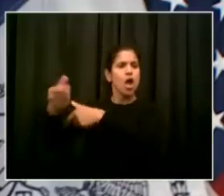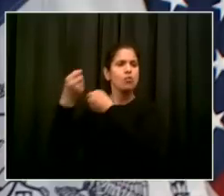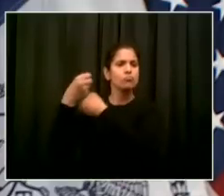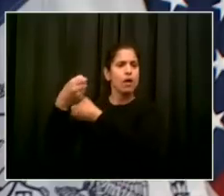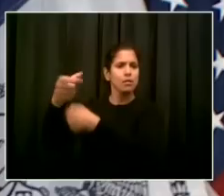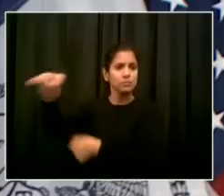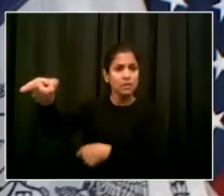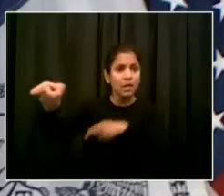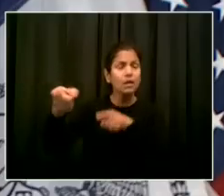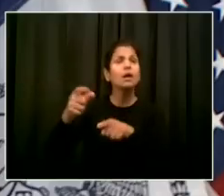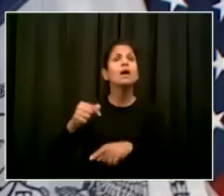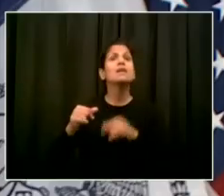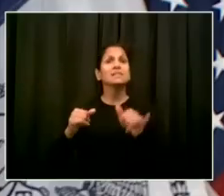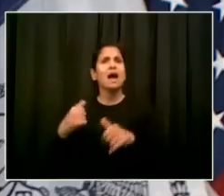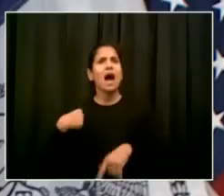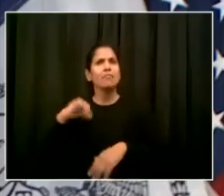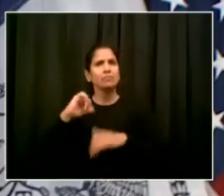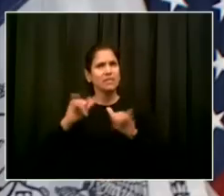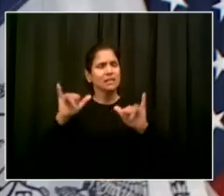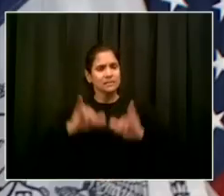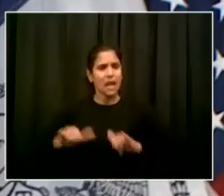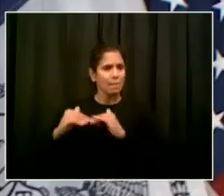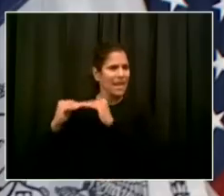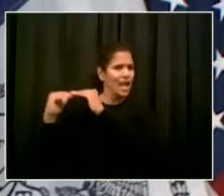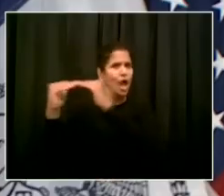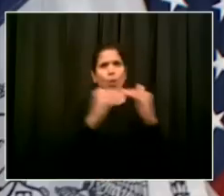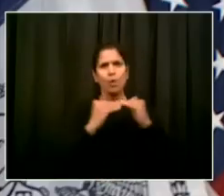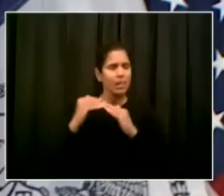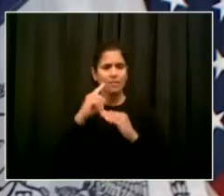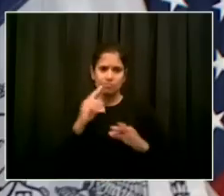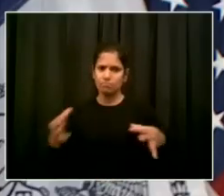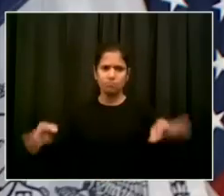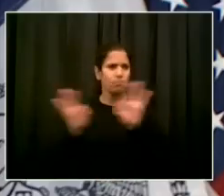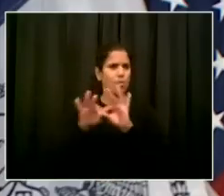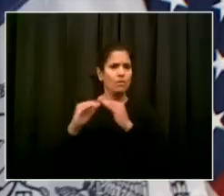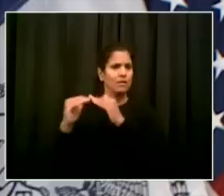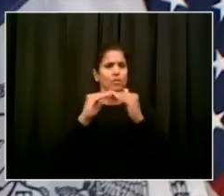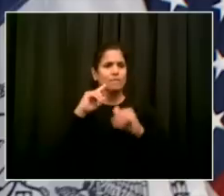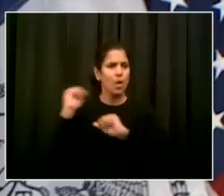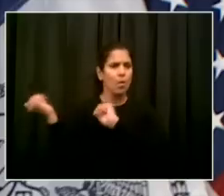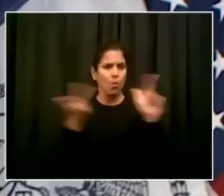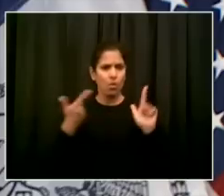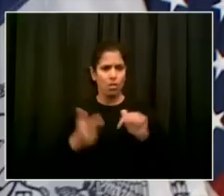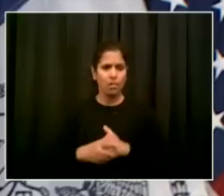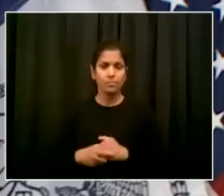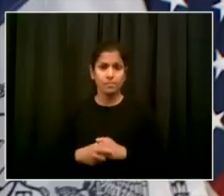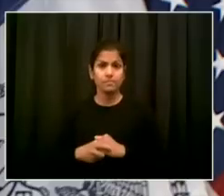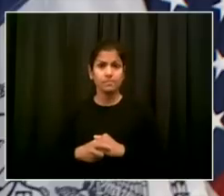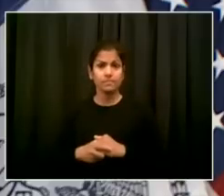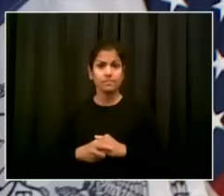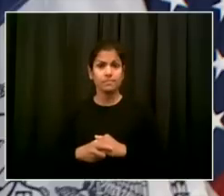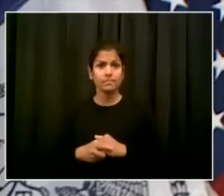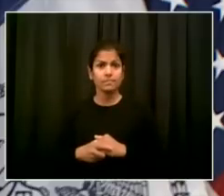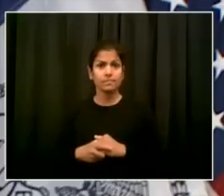issues in every part of the city, and that's what we'll do. Next up, we have Michael from the Daily News.